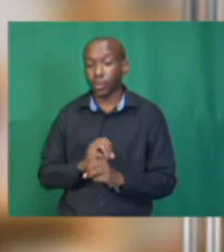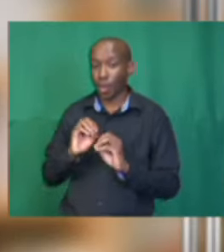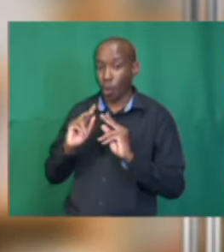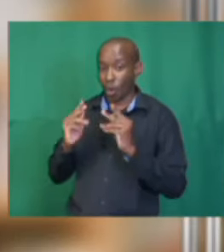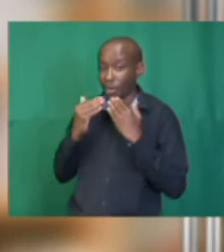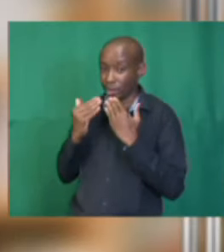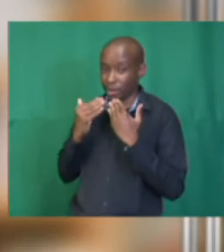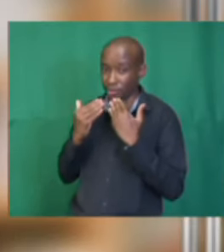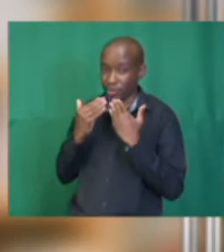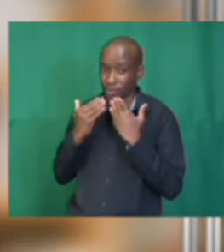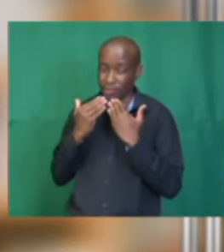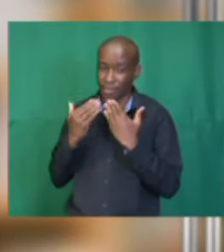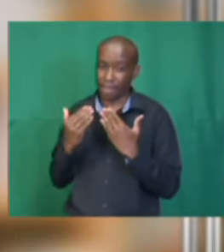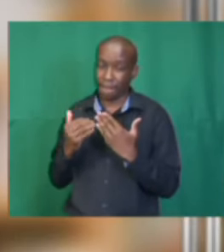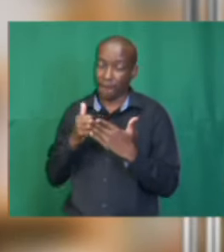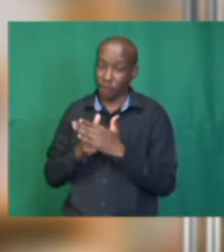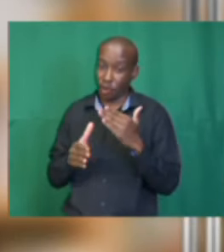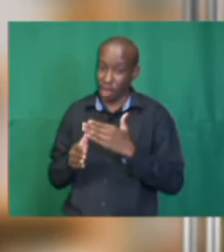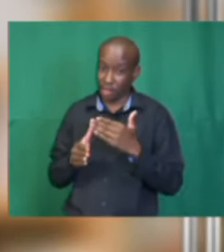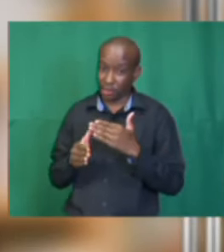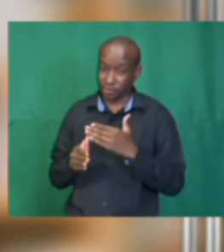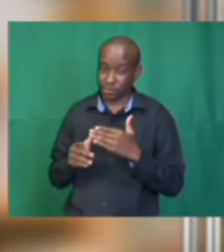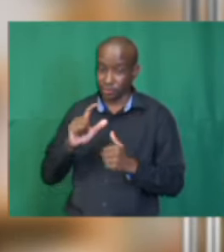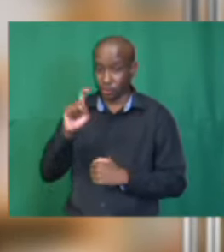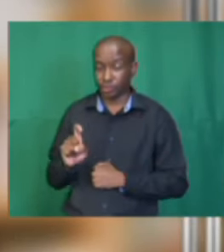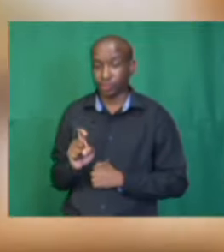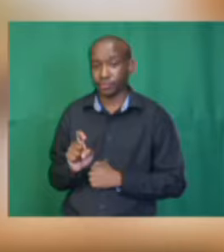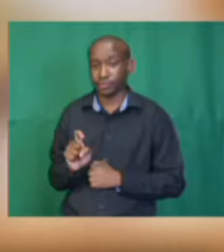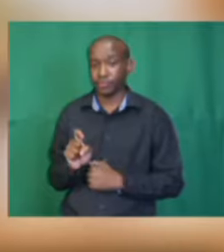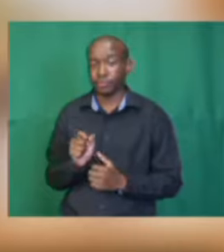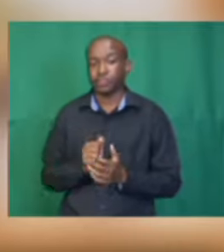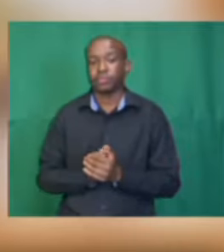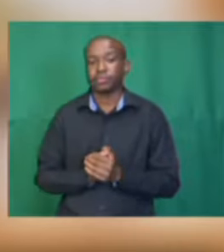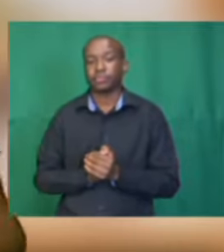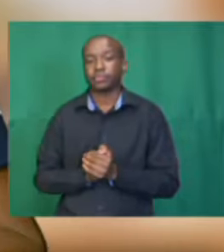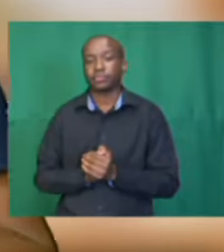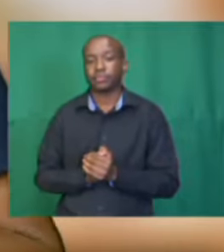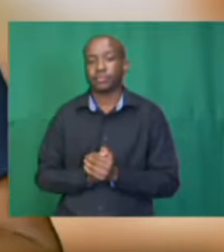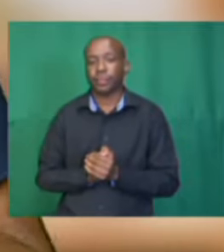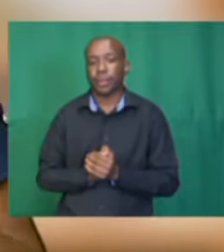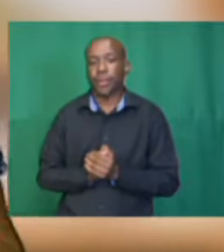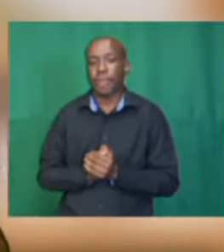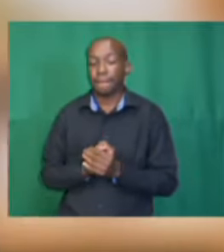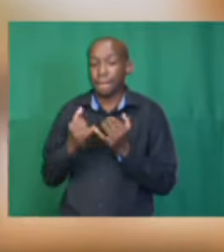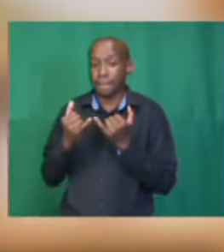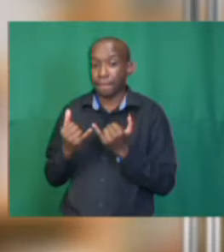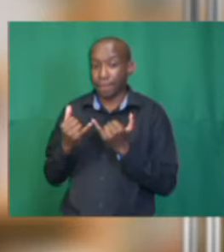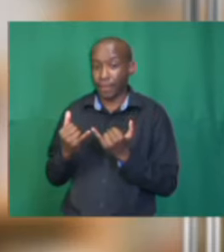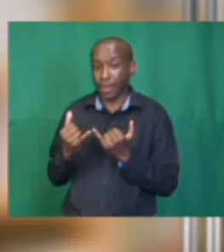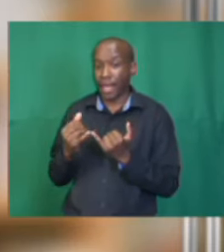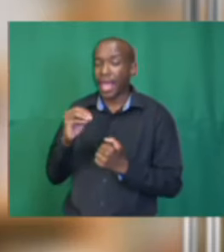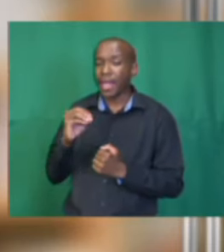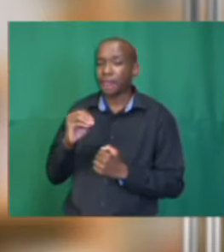Okay, thank you very much for answering the question, ma'am. Yes, okay, thank you. So we have